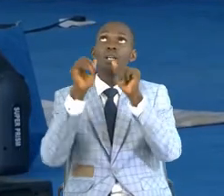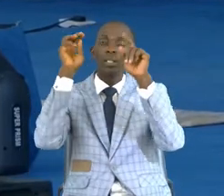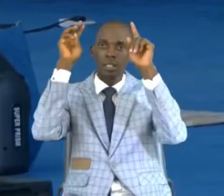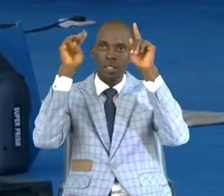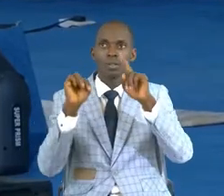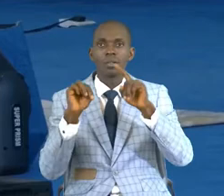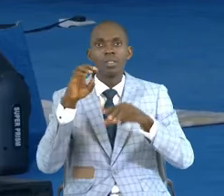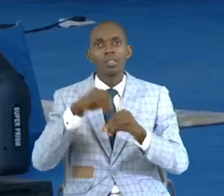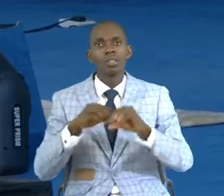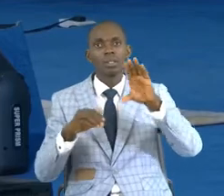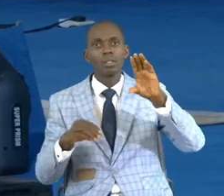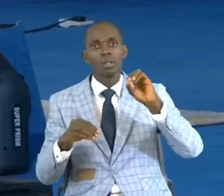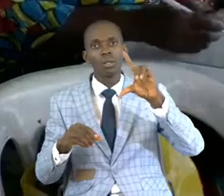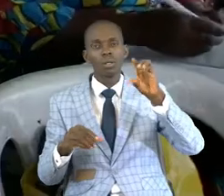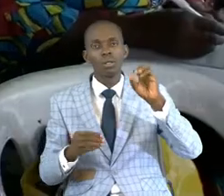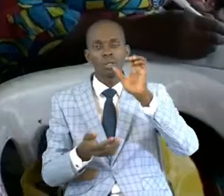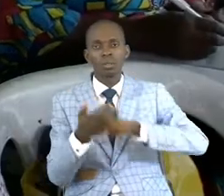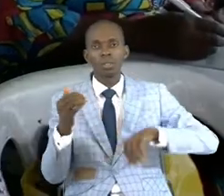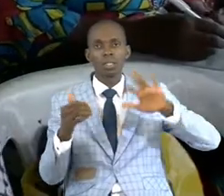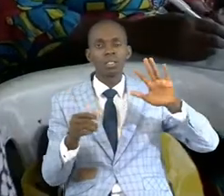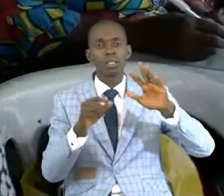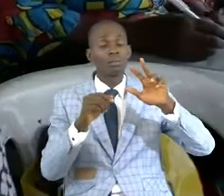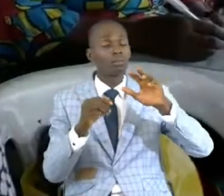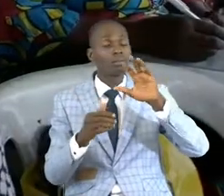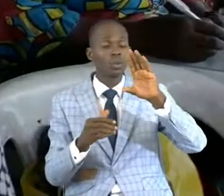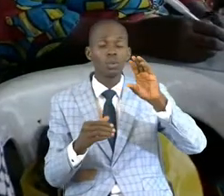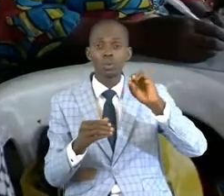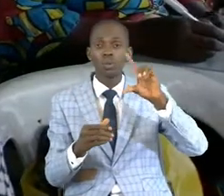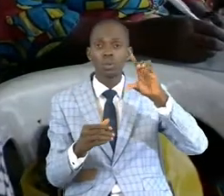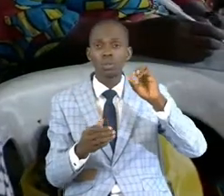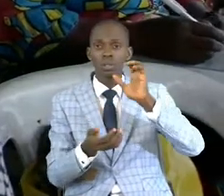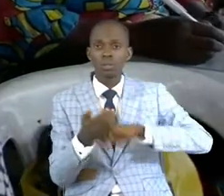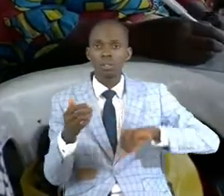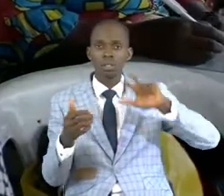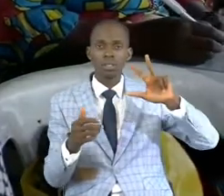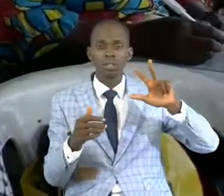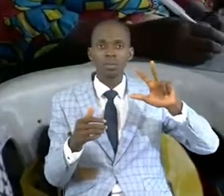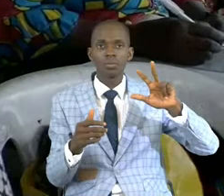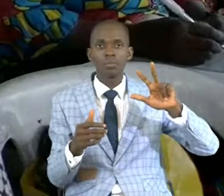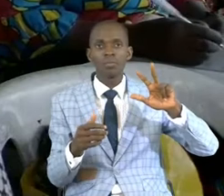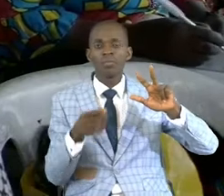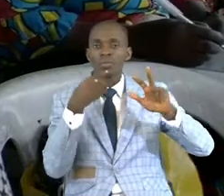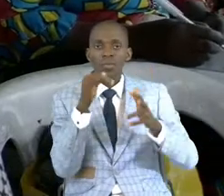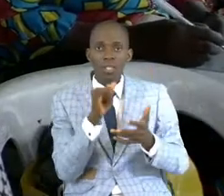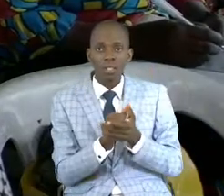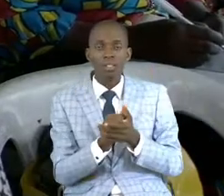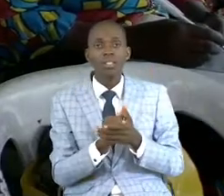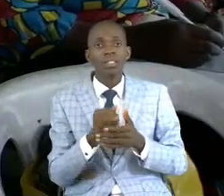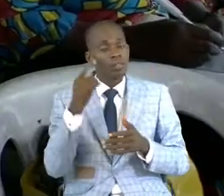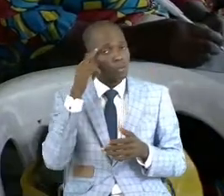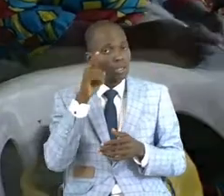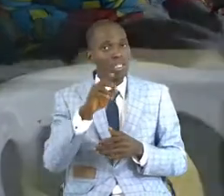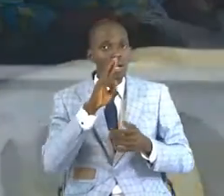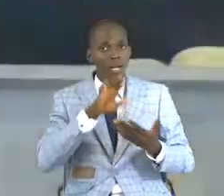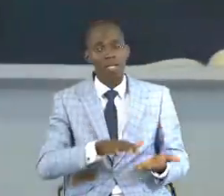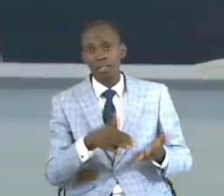chapter 3, verse 3. It says, for ye are dead. He said, if you are born again, if you are a